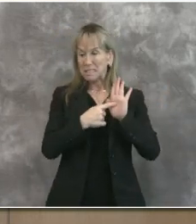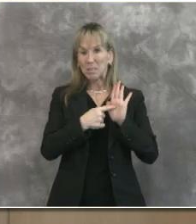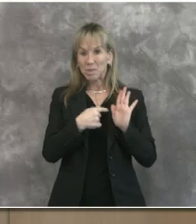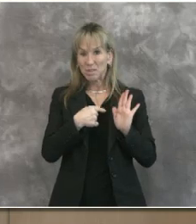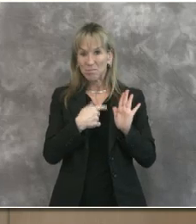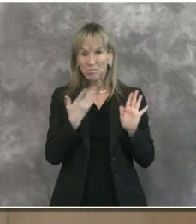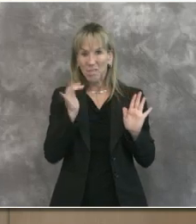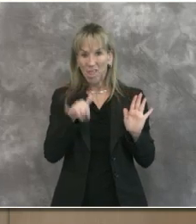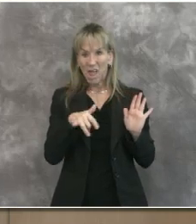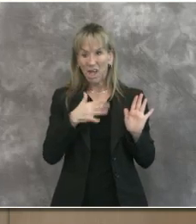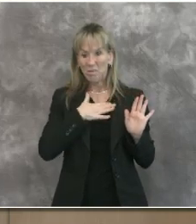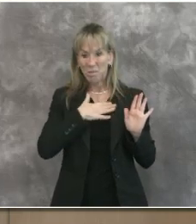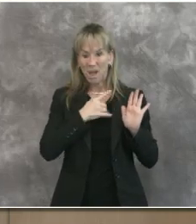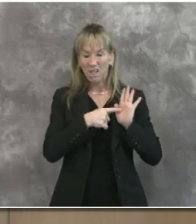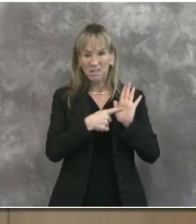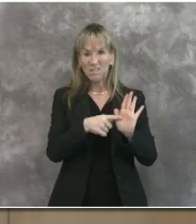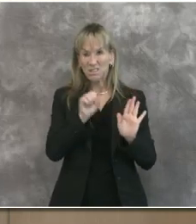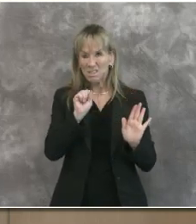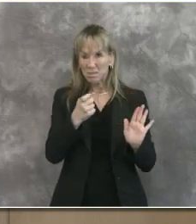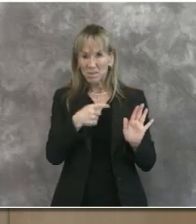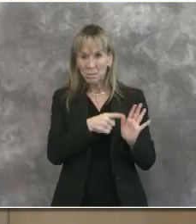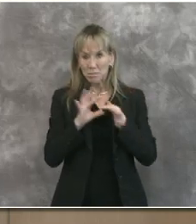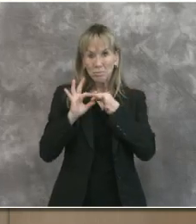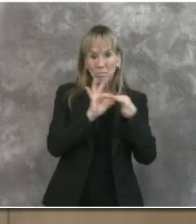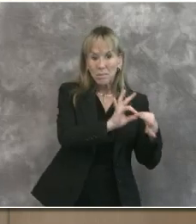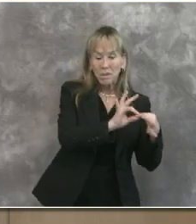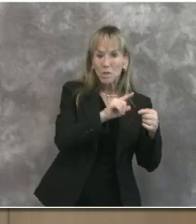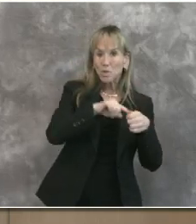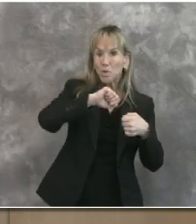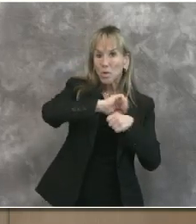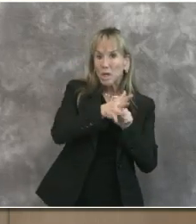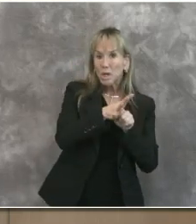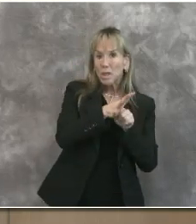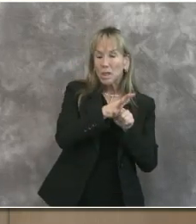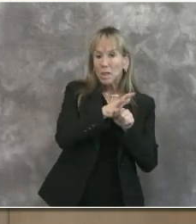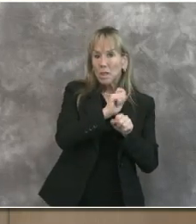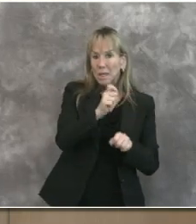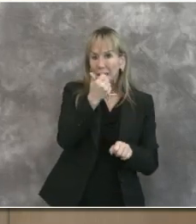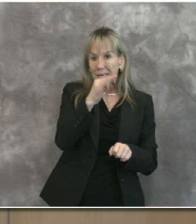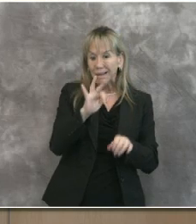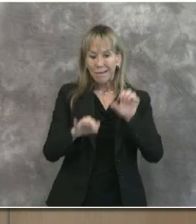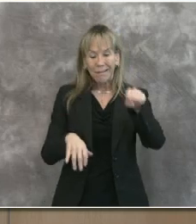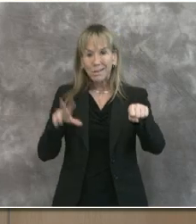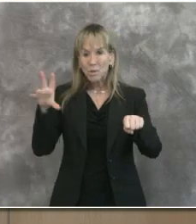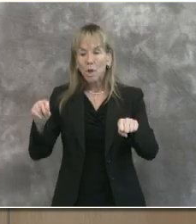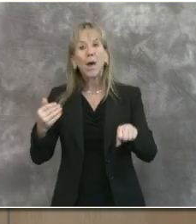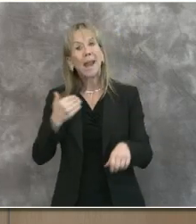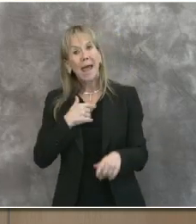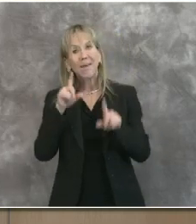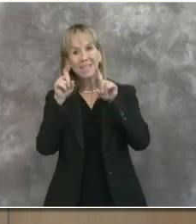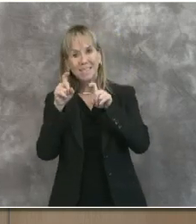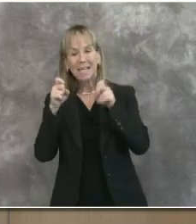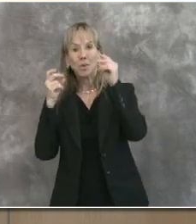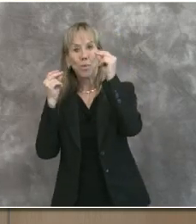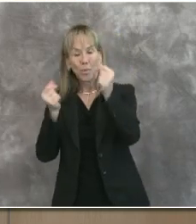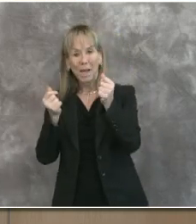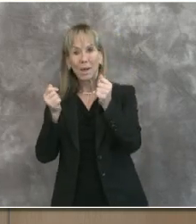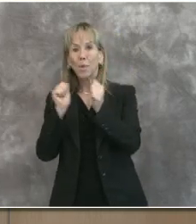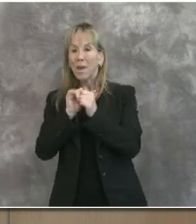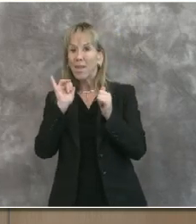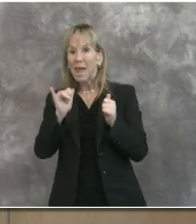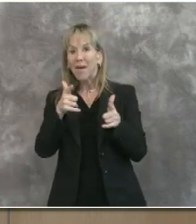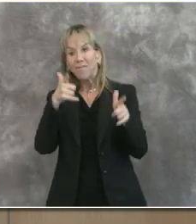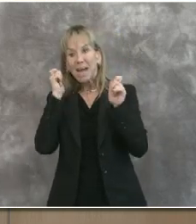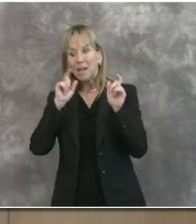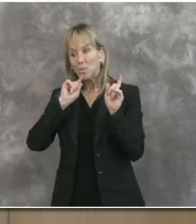is the symptoms that I have related to COVID, yes or no? And having a quick test to answer that question with a short turnaround